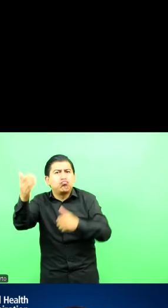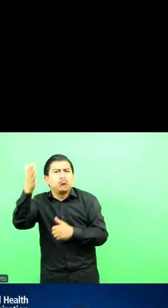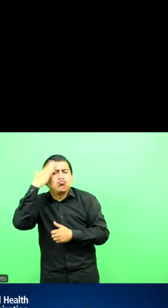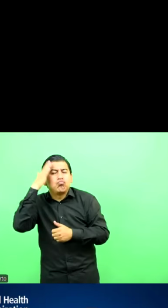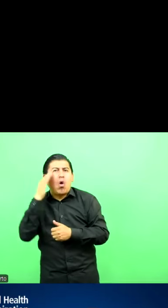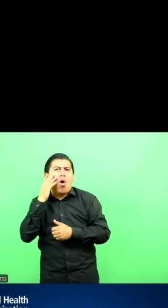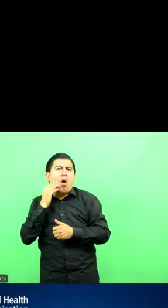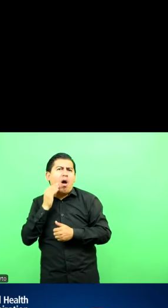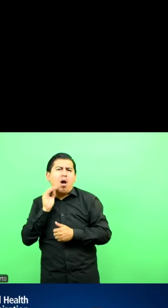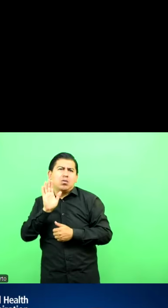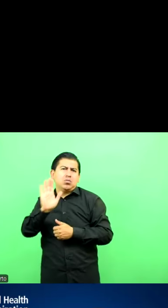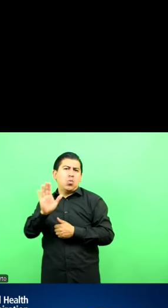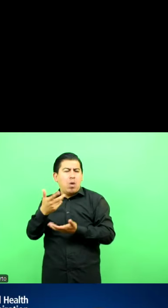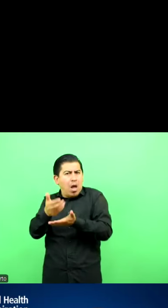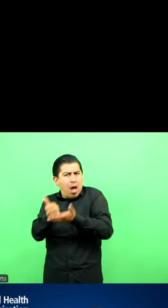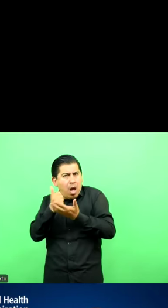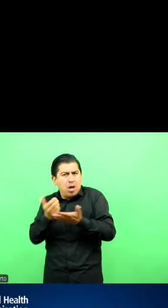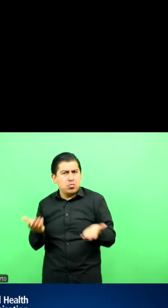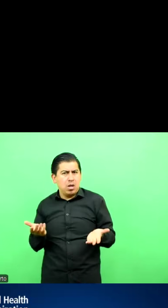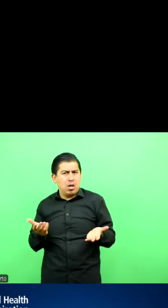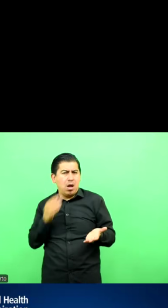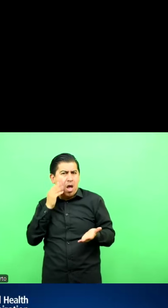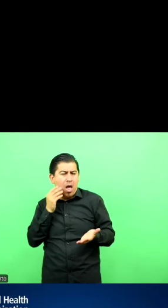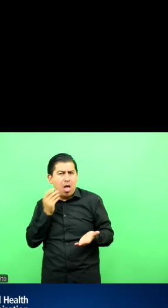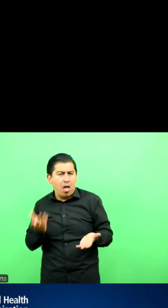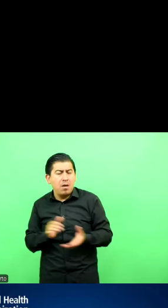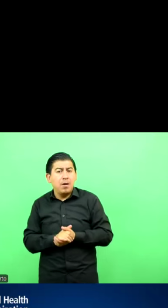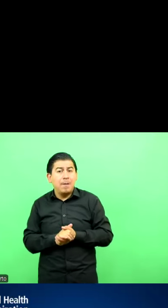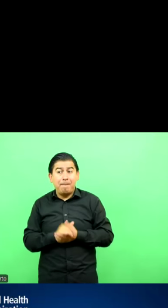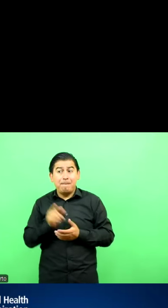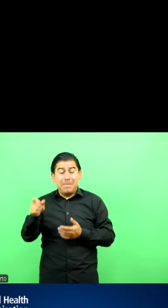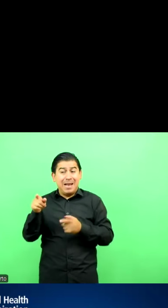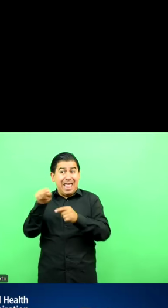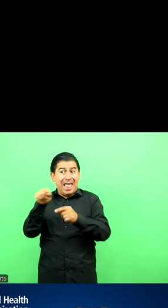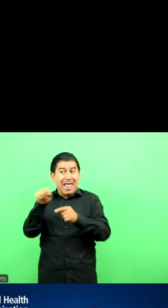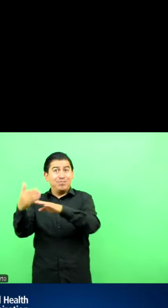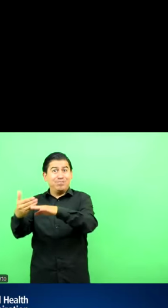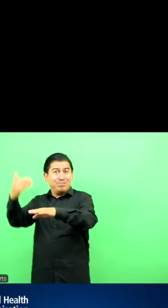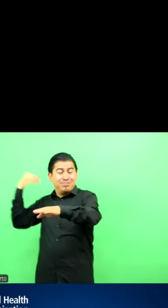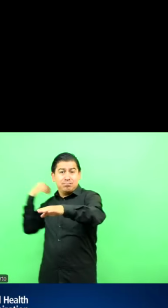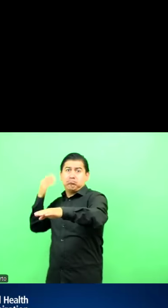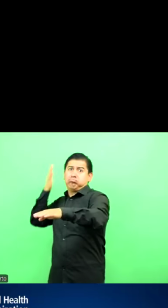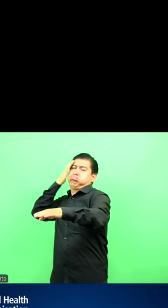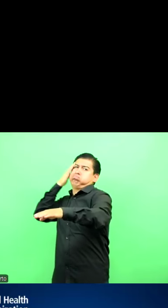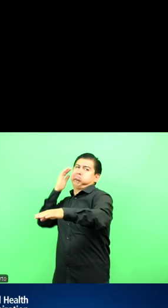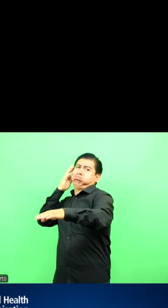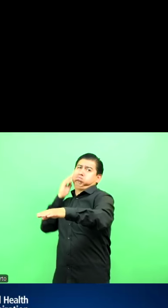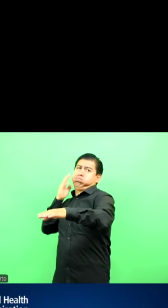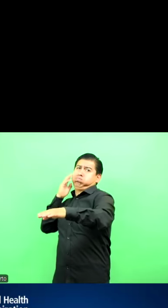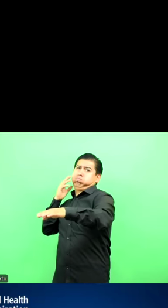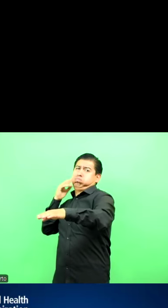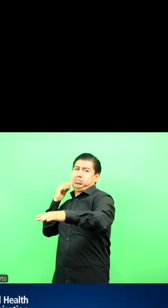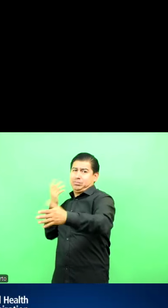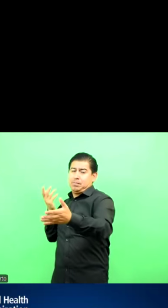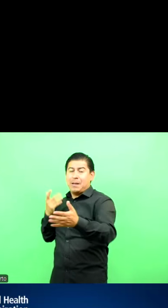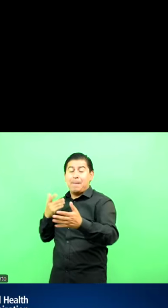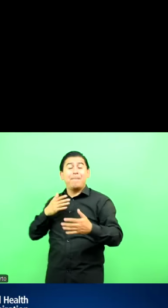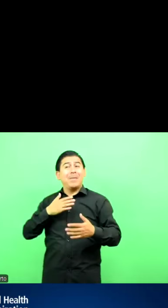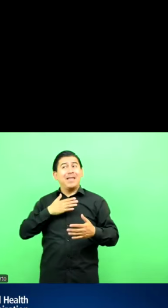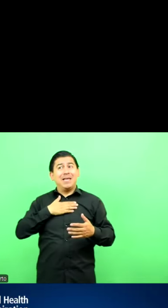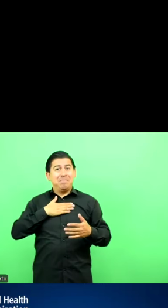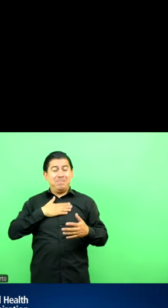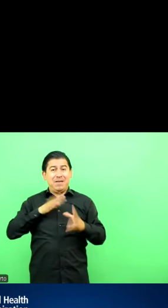is where, what I grew up in a family where my grandparents used to tell a lot of stories. And I can tell you that those lot